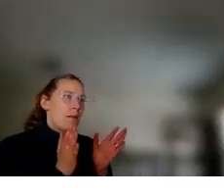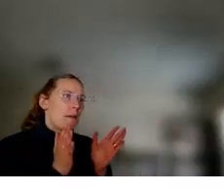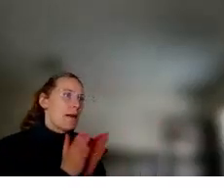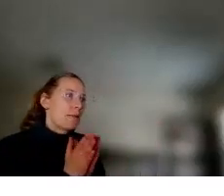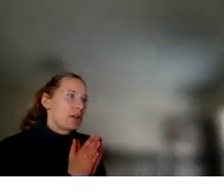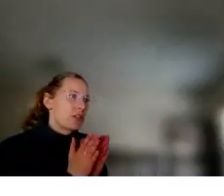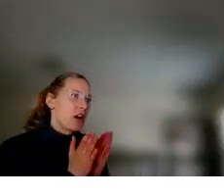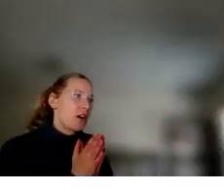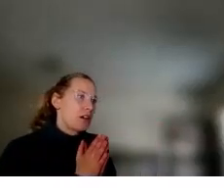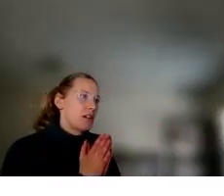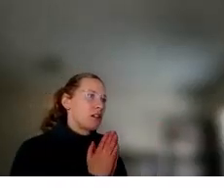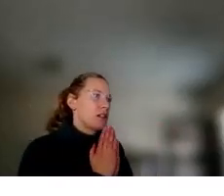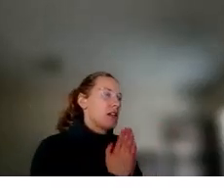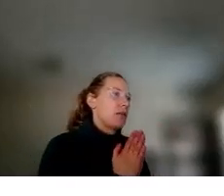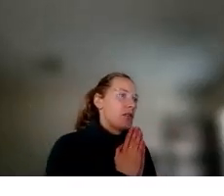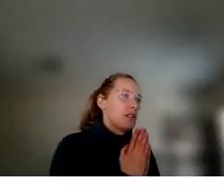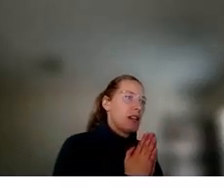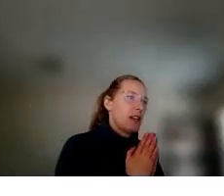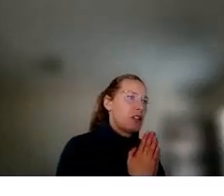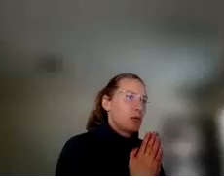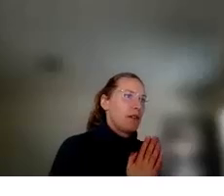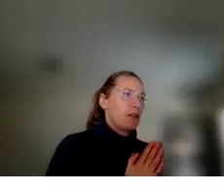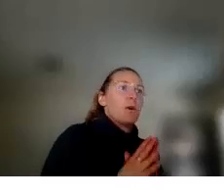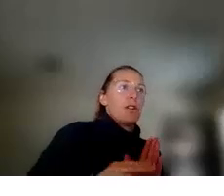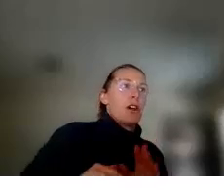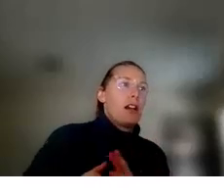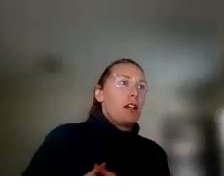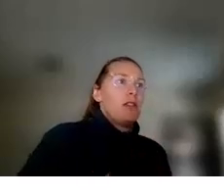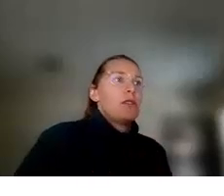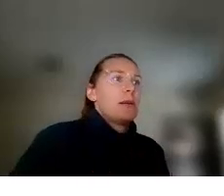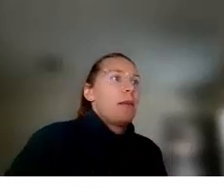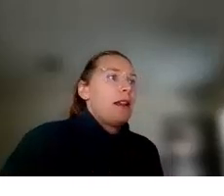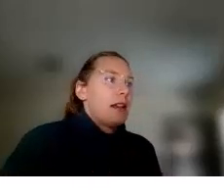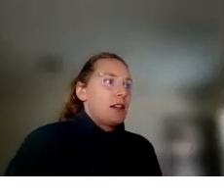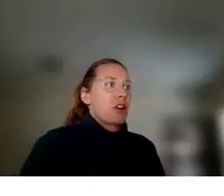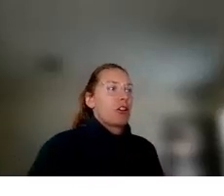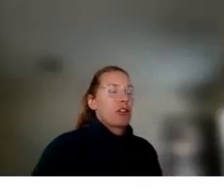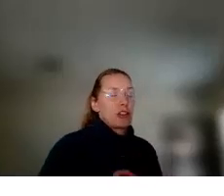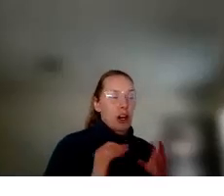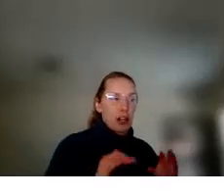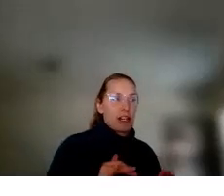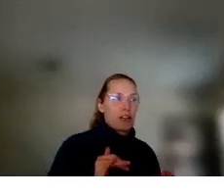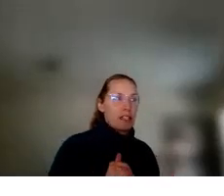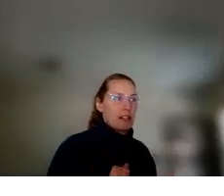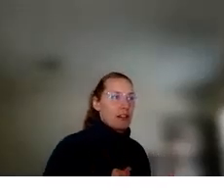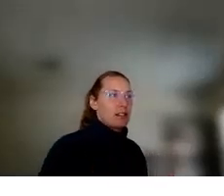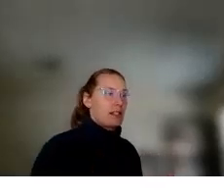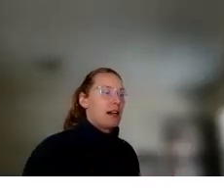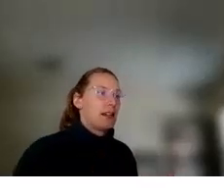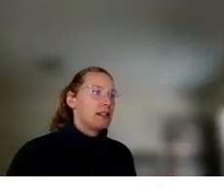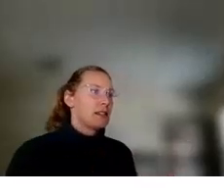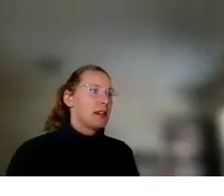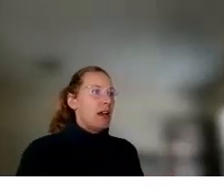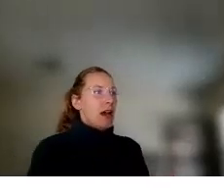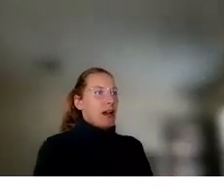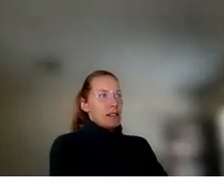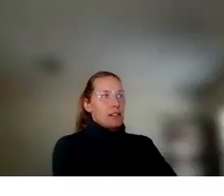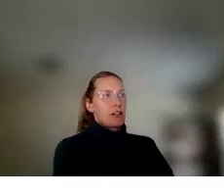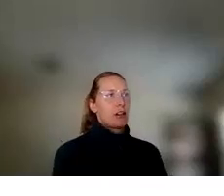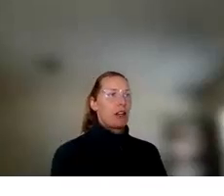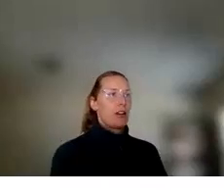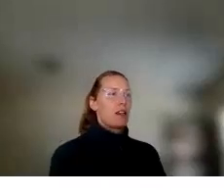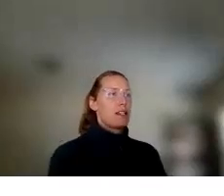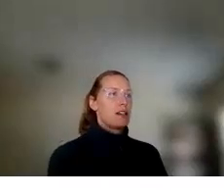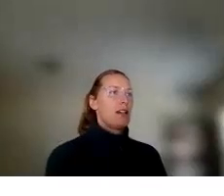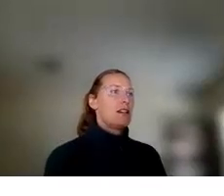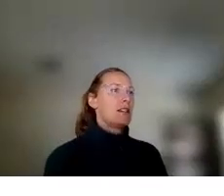overall, members on the CwCHN waiver will not use the pending targeting criteria status, as